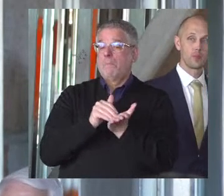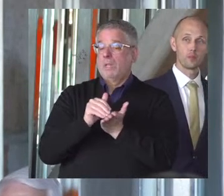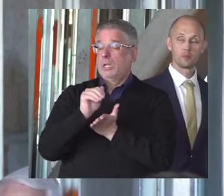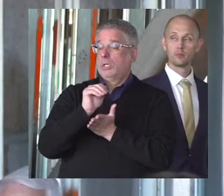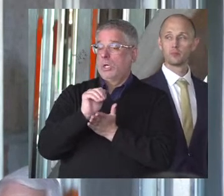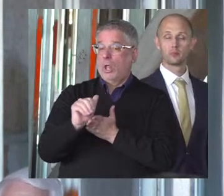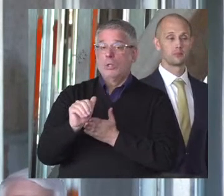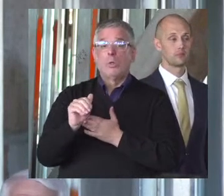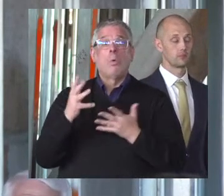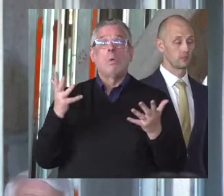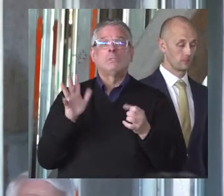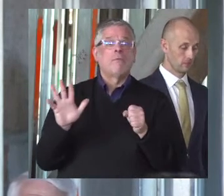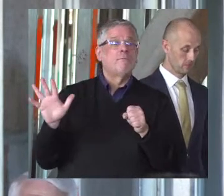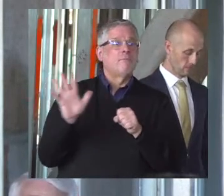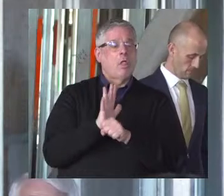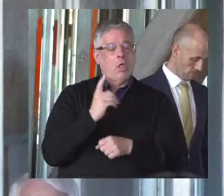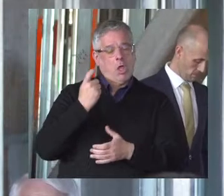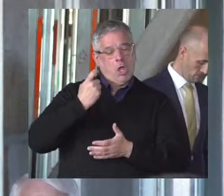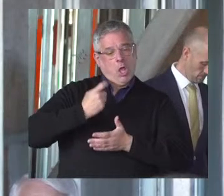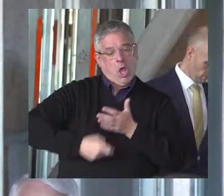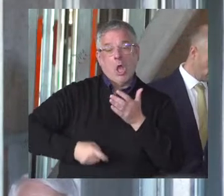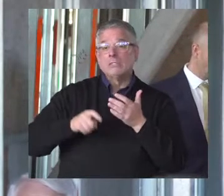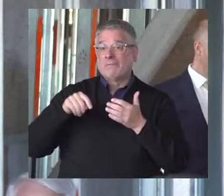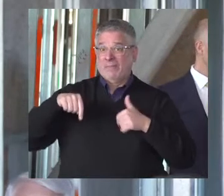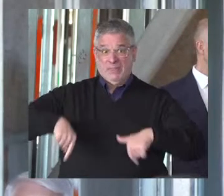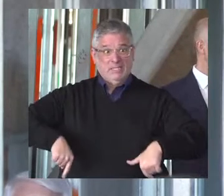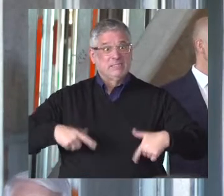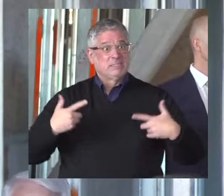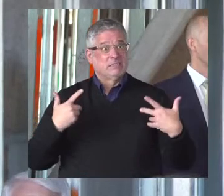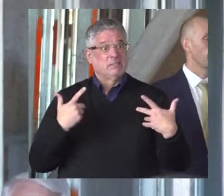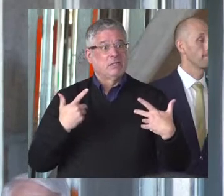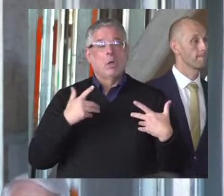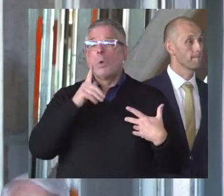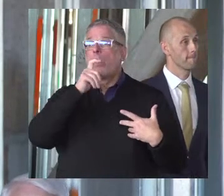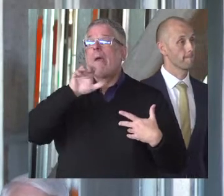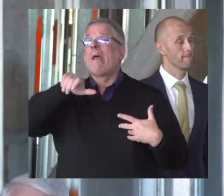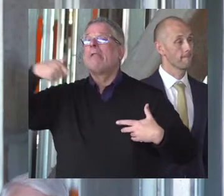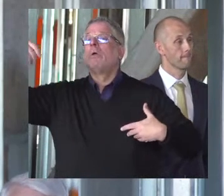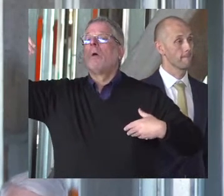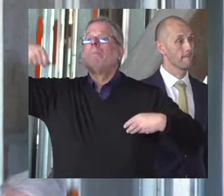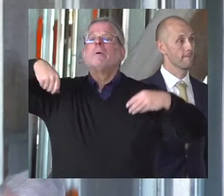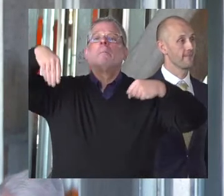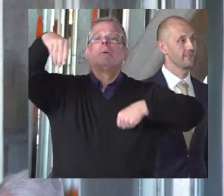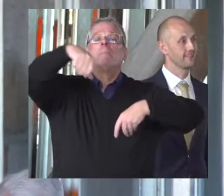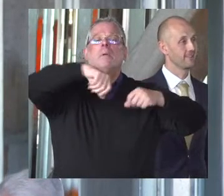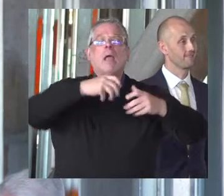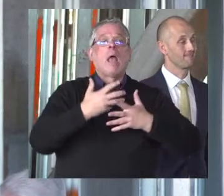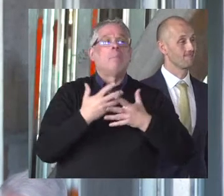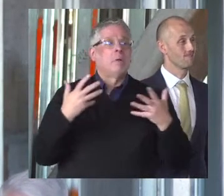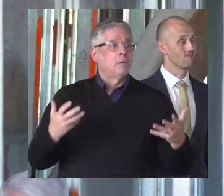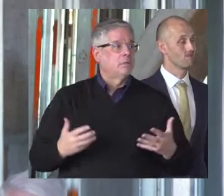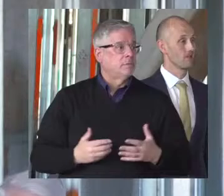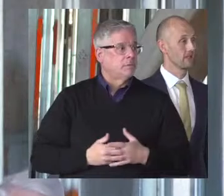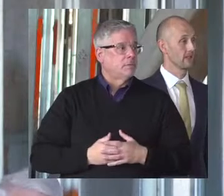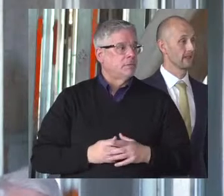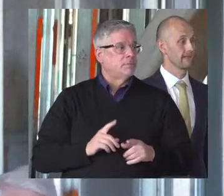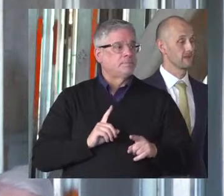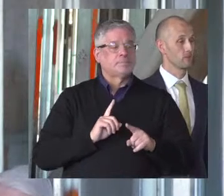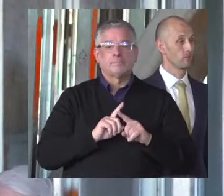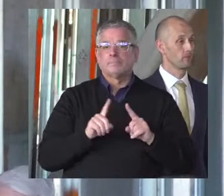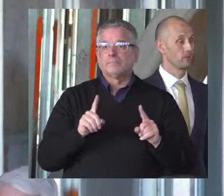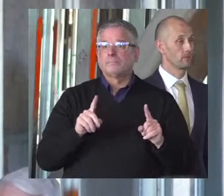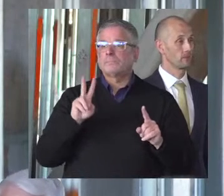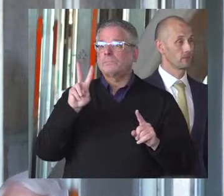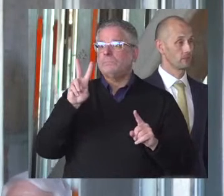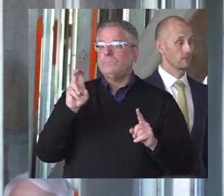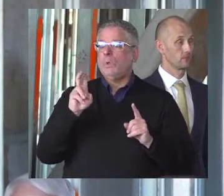this. What is the full cost of this endeavor, and who else is pouring money into it, and how much? Okay, I'll leave that to different component parts. The